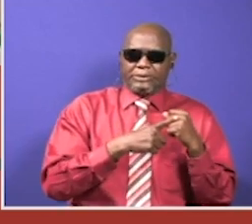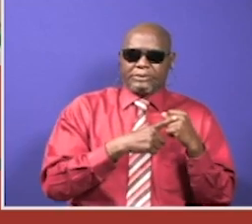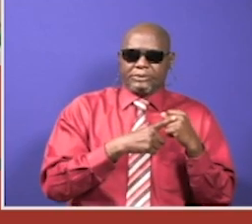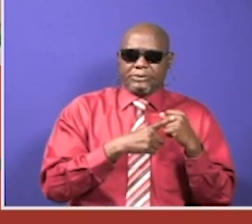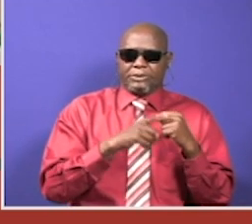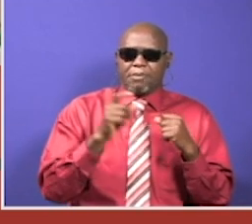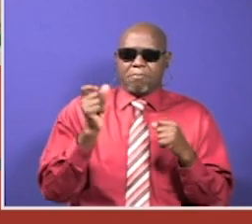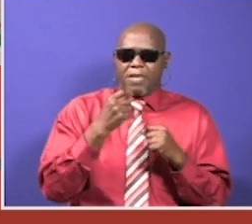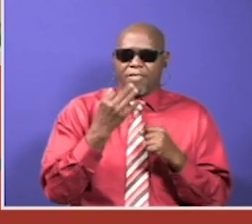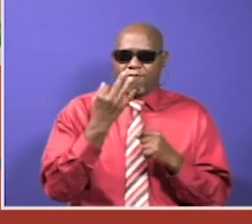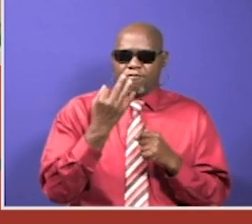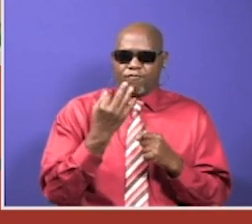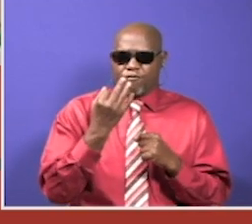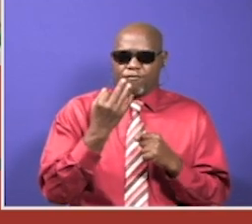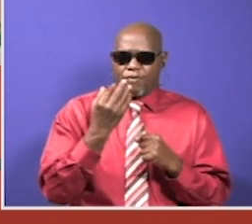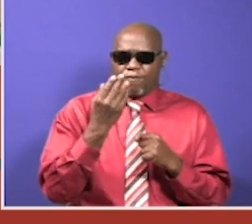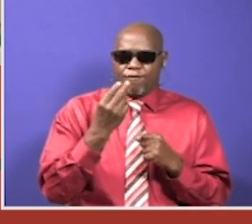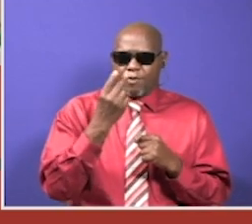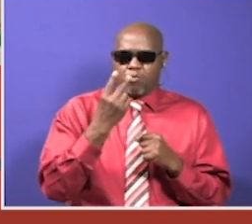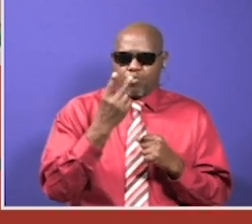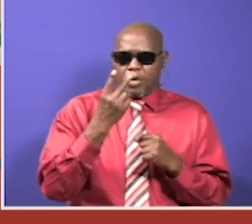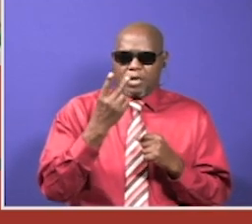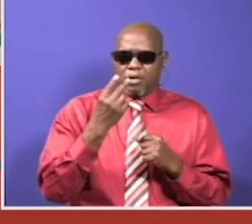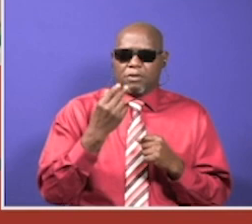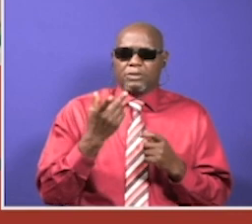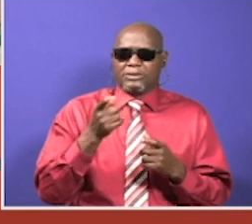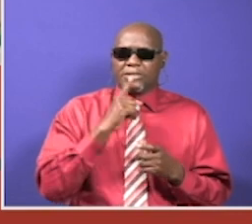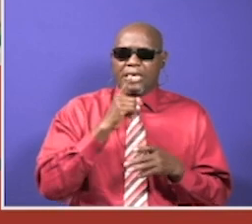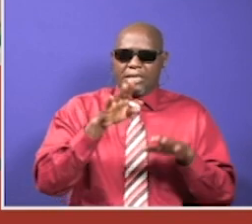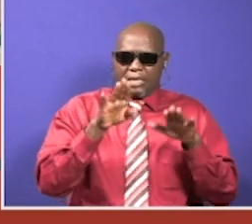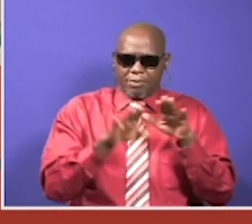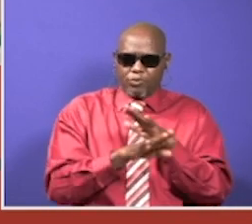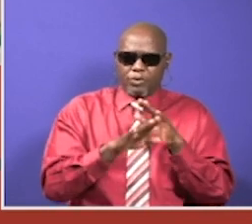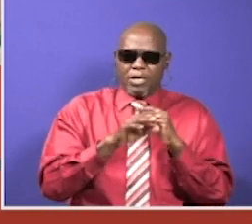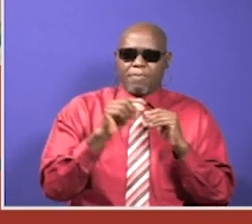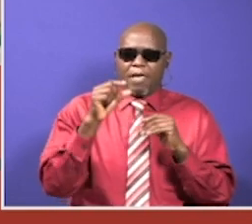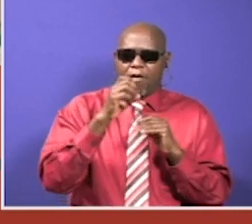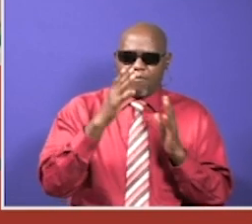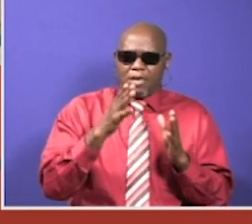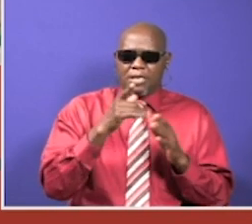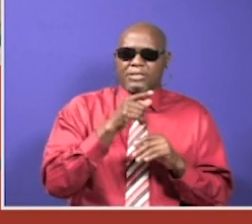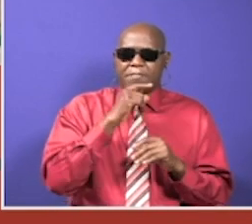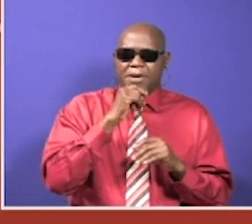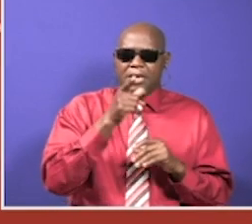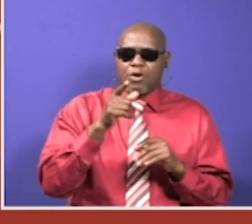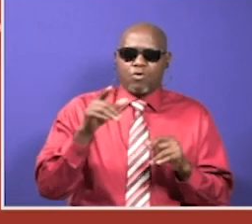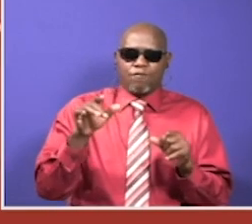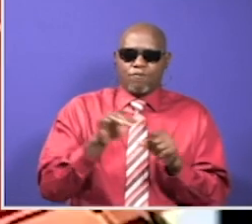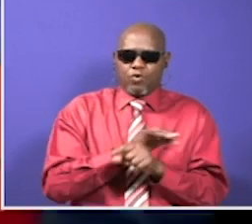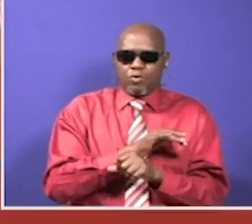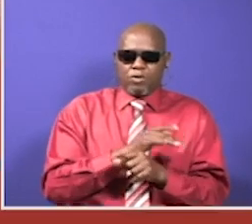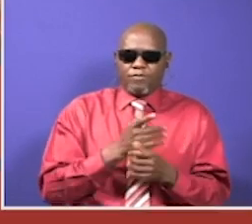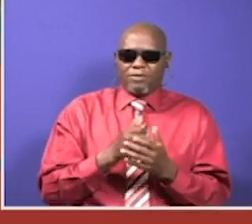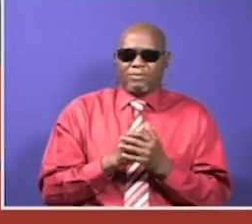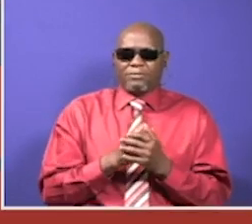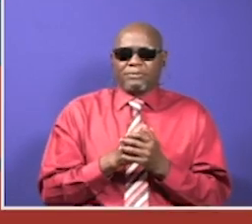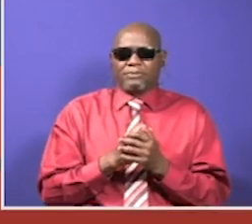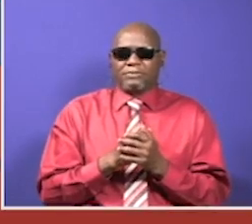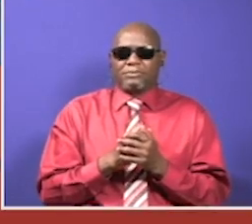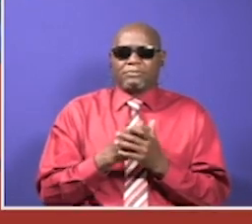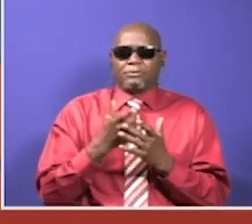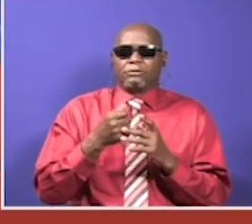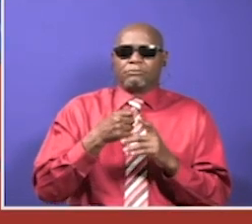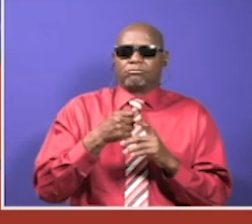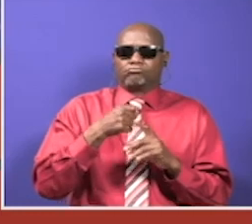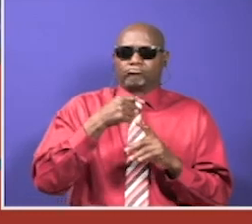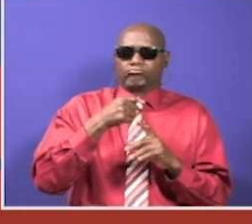people claiming that yes, the deputy governor is a man who is full of. Wakimtetea Monda, mawakili wake